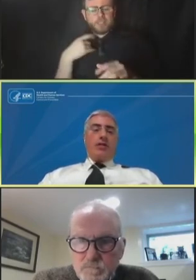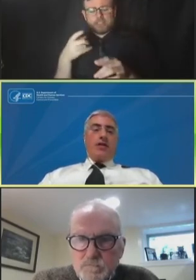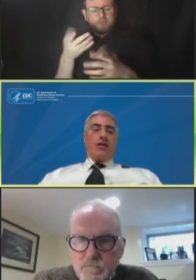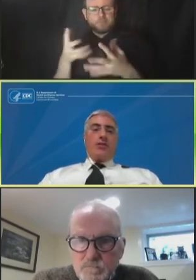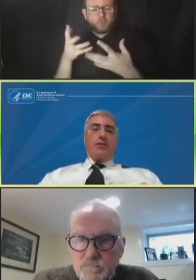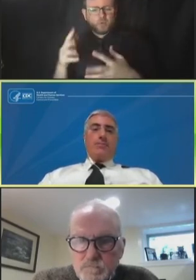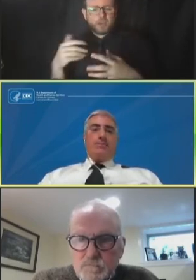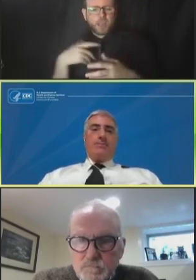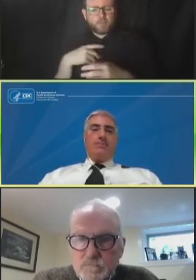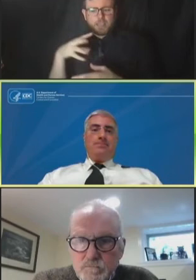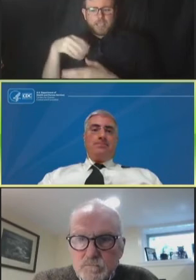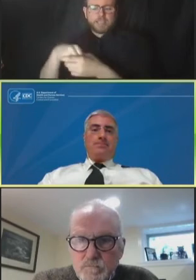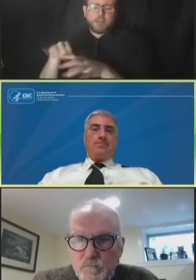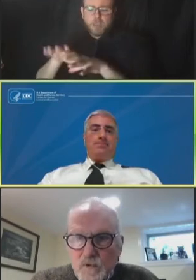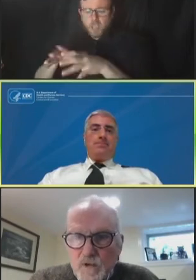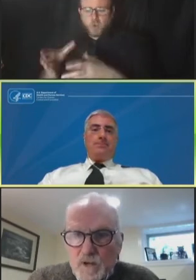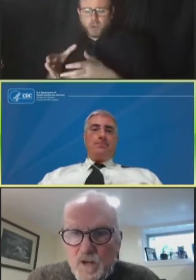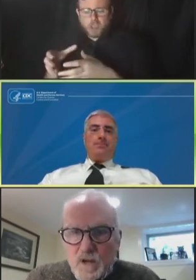transmitted infections.